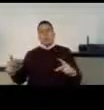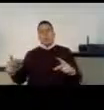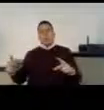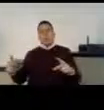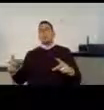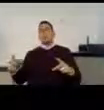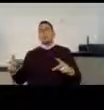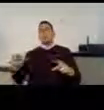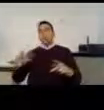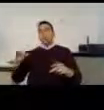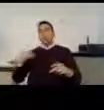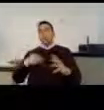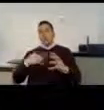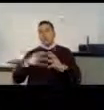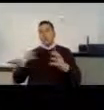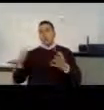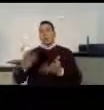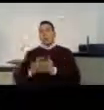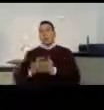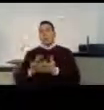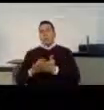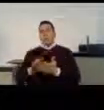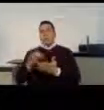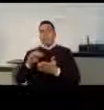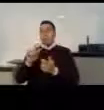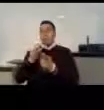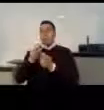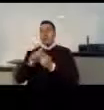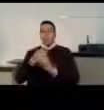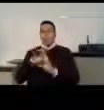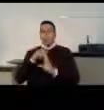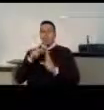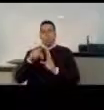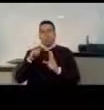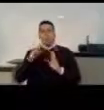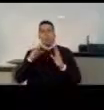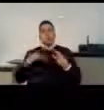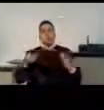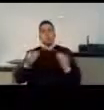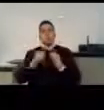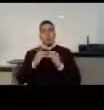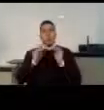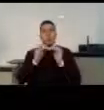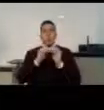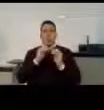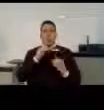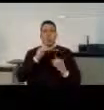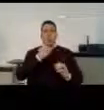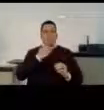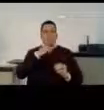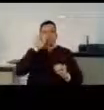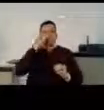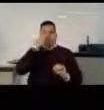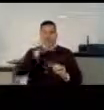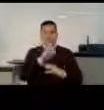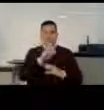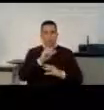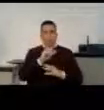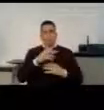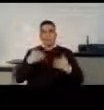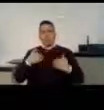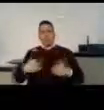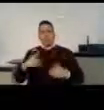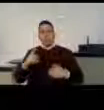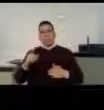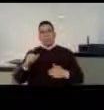There are also a lot of schools that have specific programs for kids with more significant intellectual and physical disabilities.